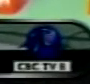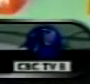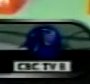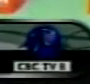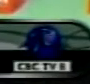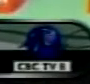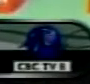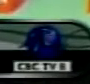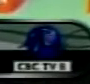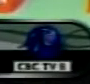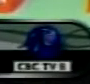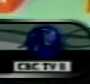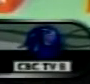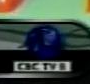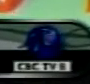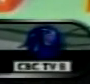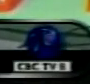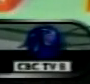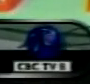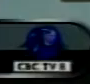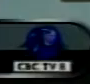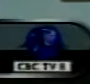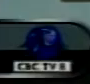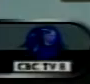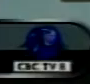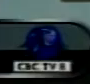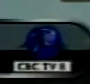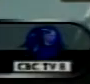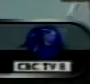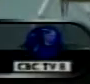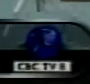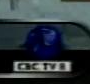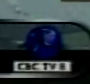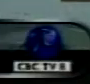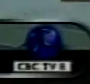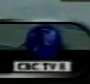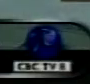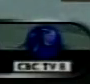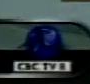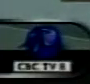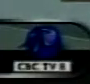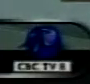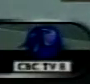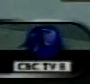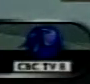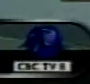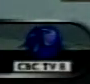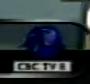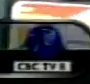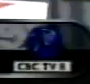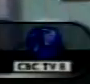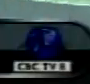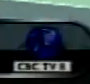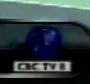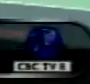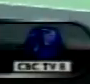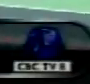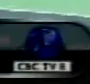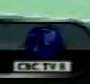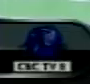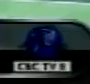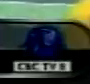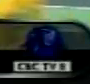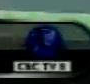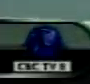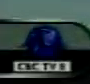By Winning Barbados Second Ever IAAF World Indoors Medal Competing In Portland United States Gittins Set A